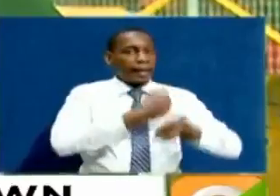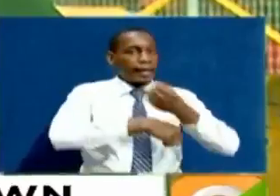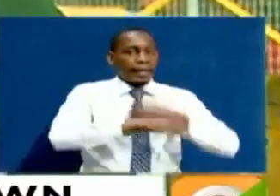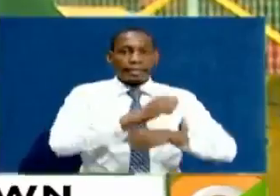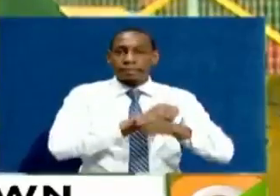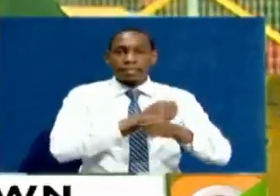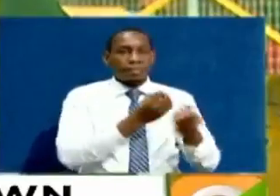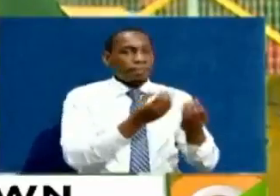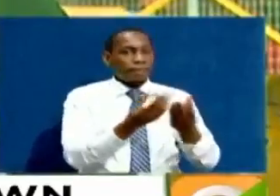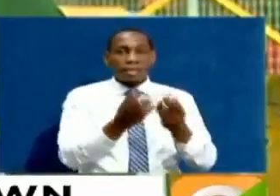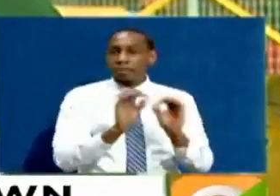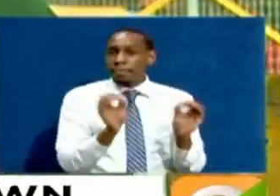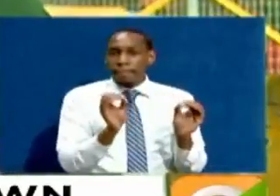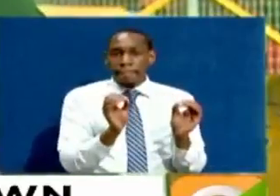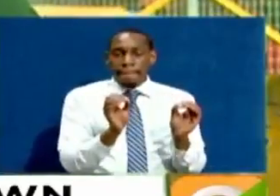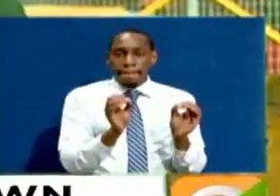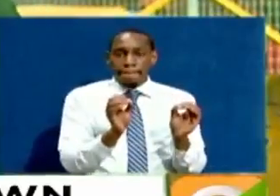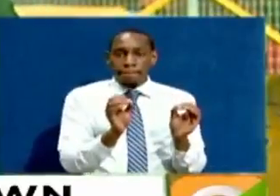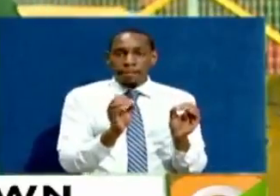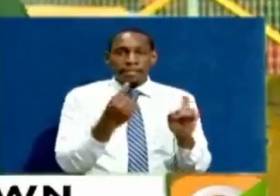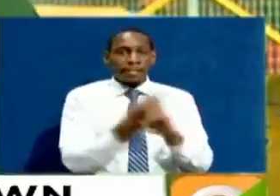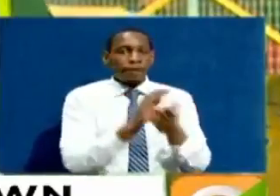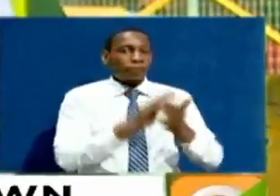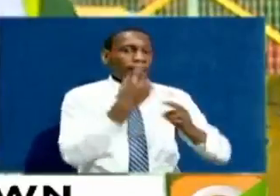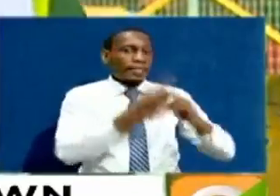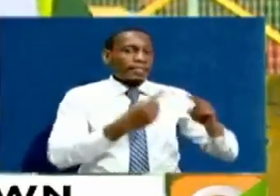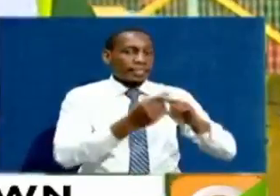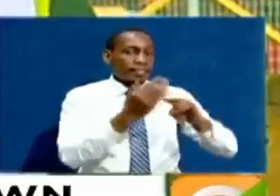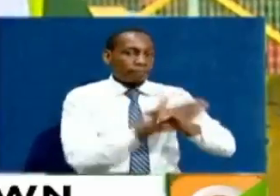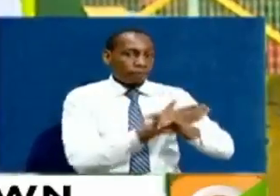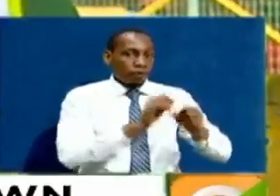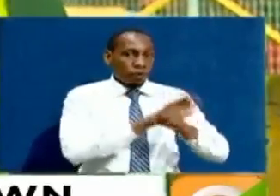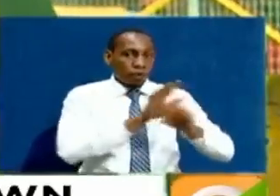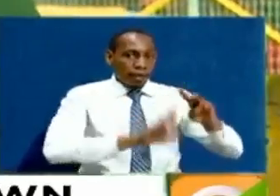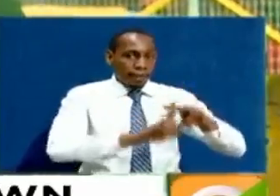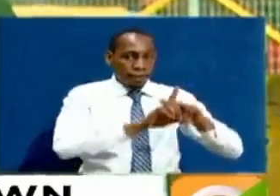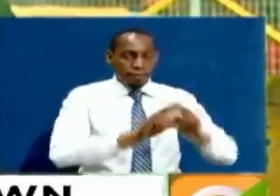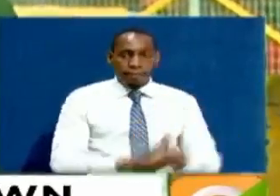as they ought to have been a couple of years ago before the COVID-19 pandemic. Wahiga?